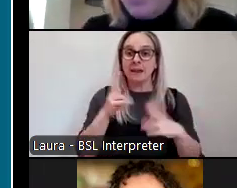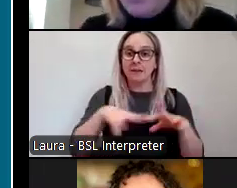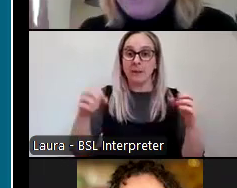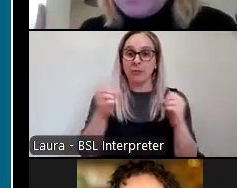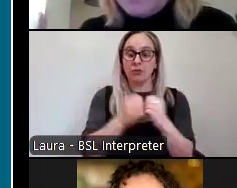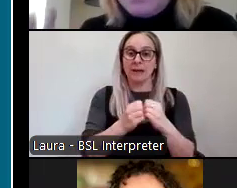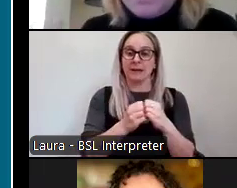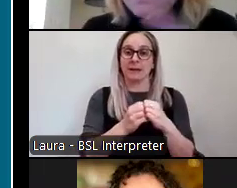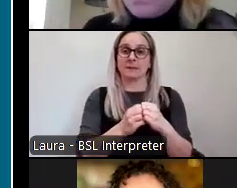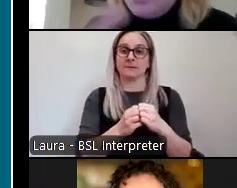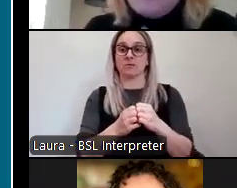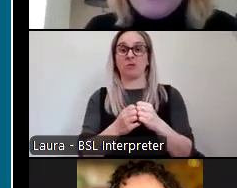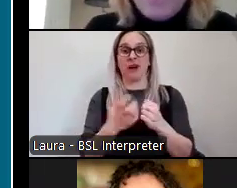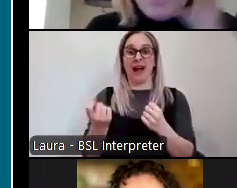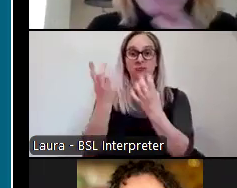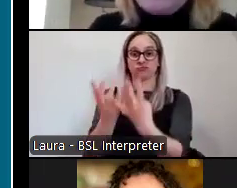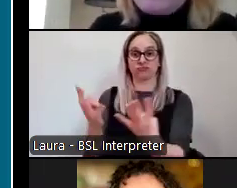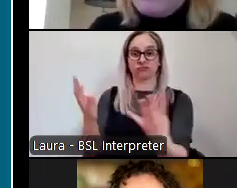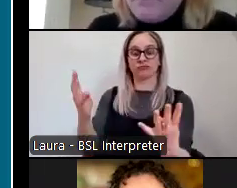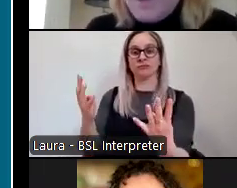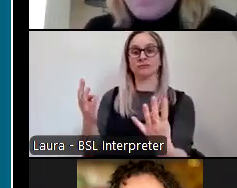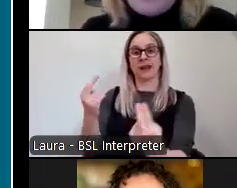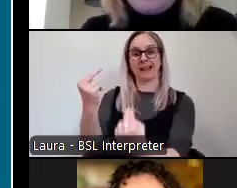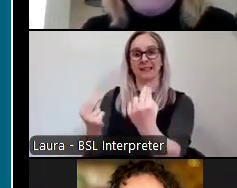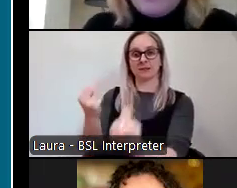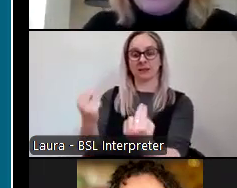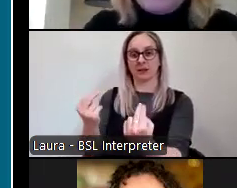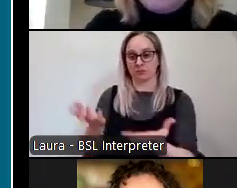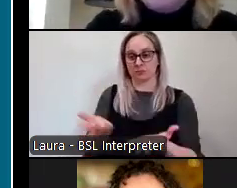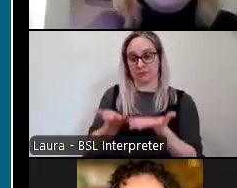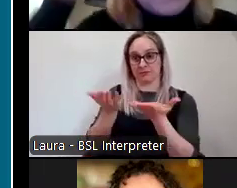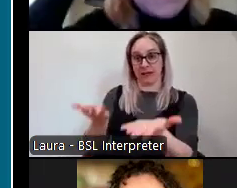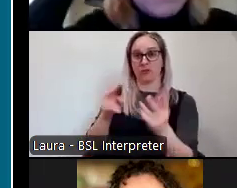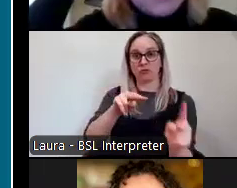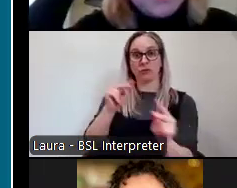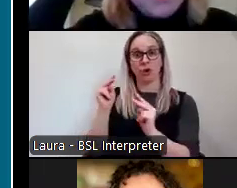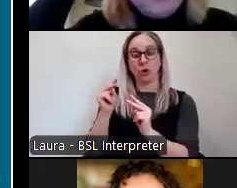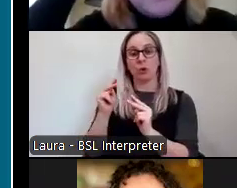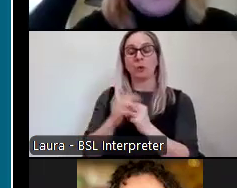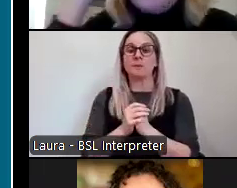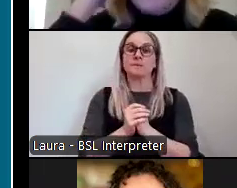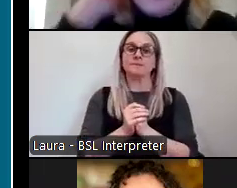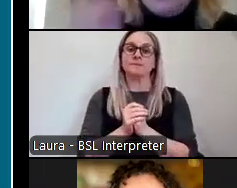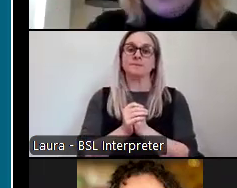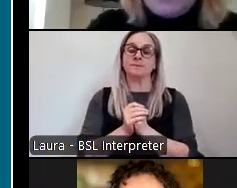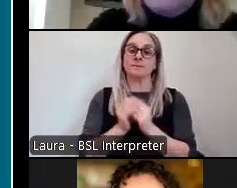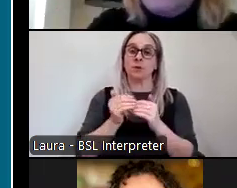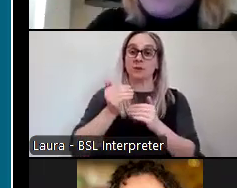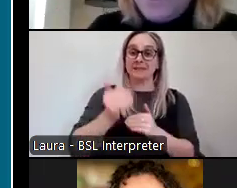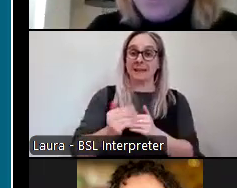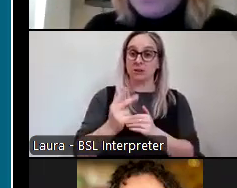have a pool of external assessors who will review it. And then for stage 2, we